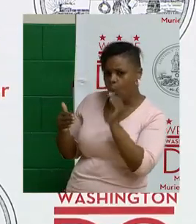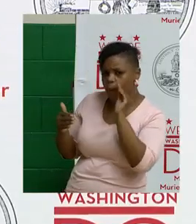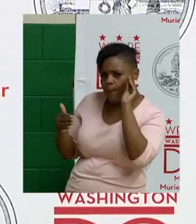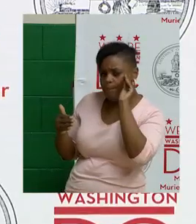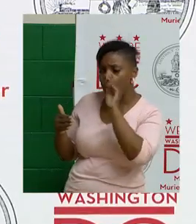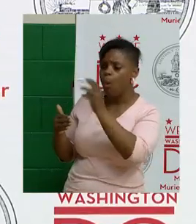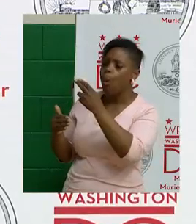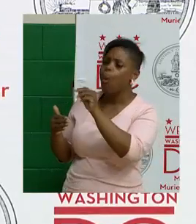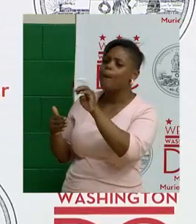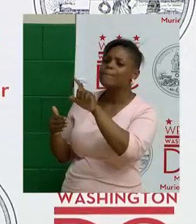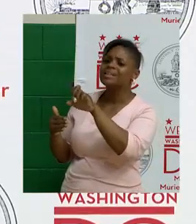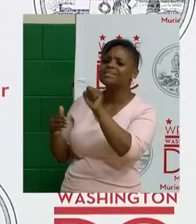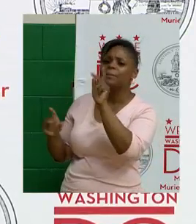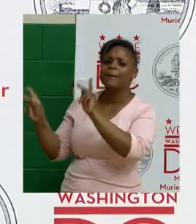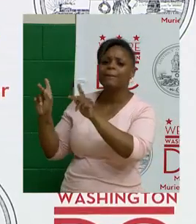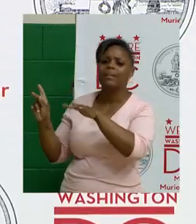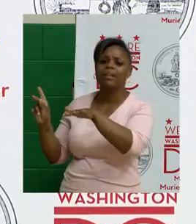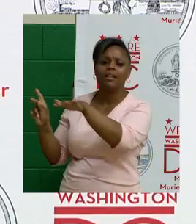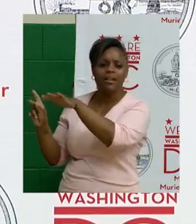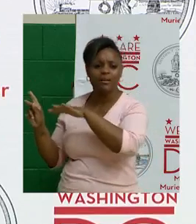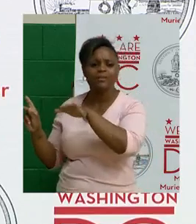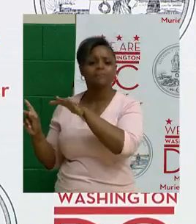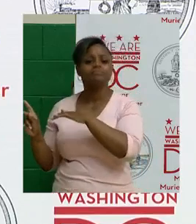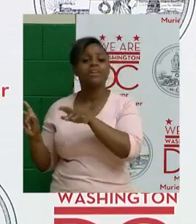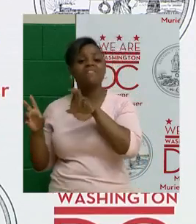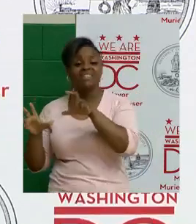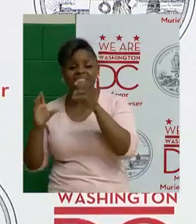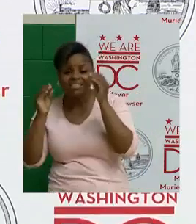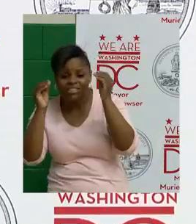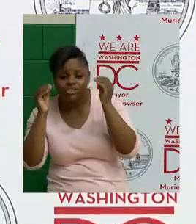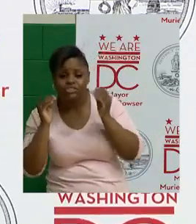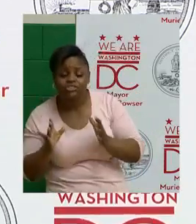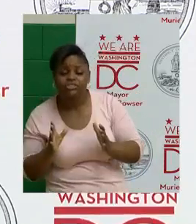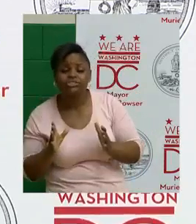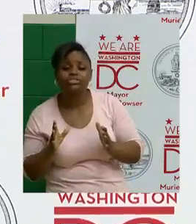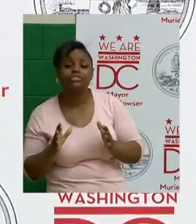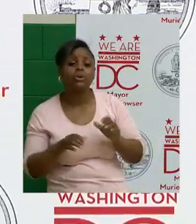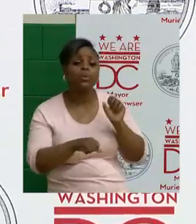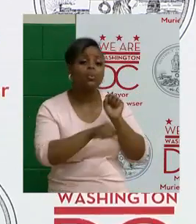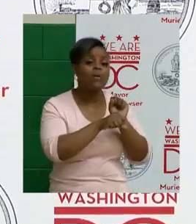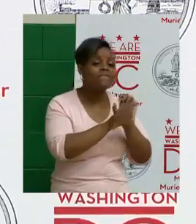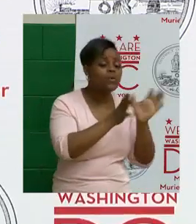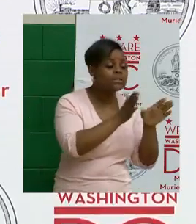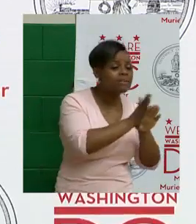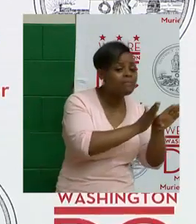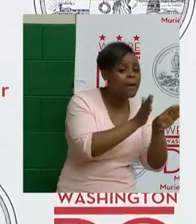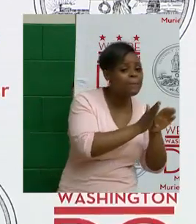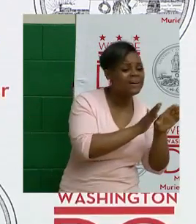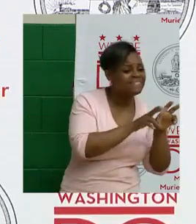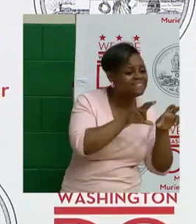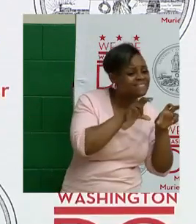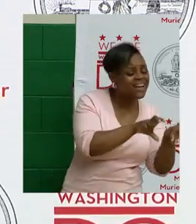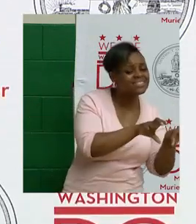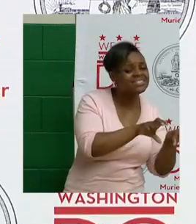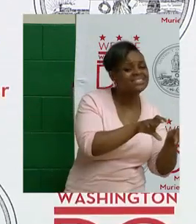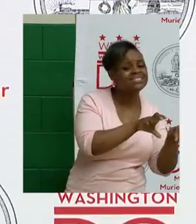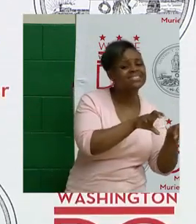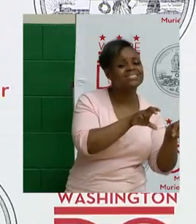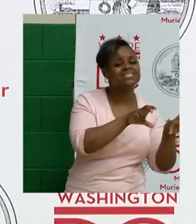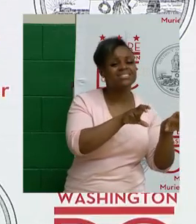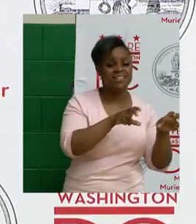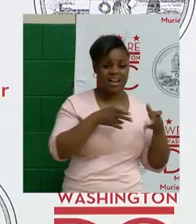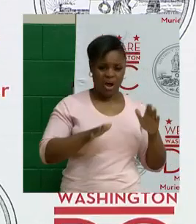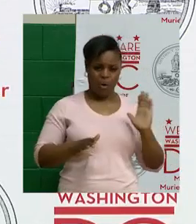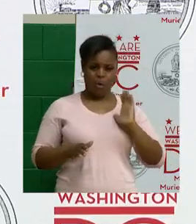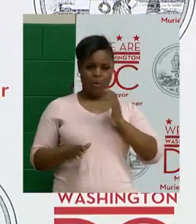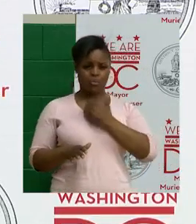We invested in our workforce development programs and in programs that help our seniors age in place. We made it more